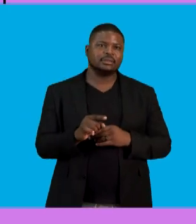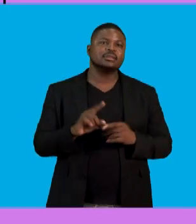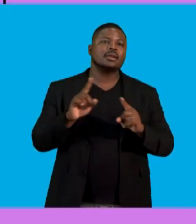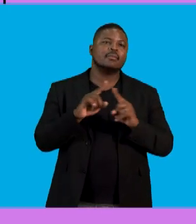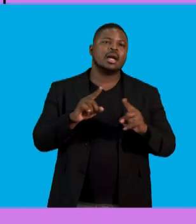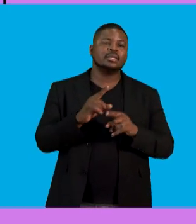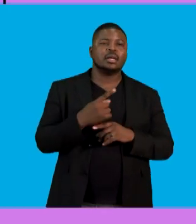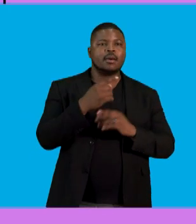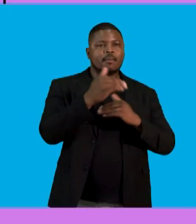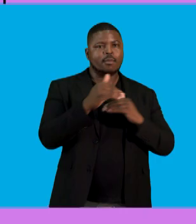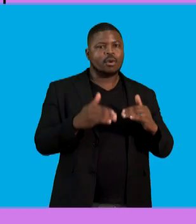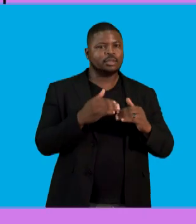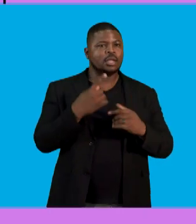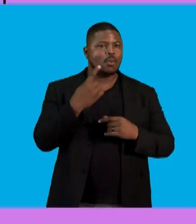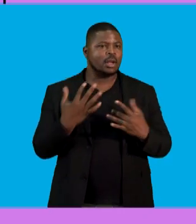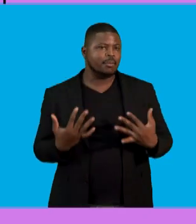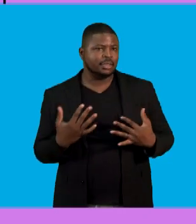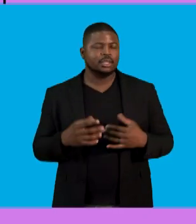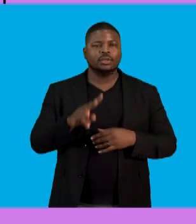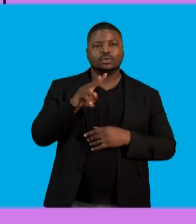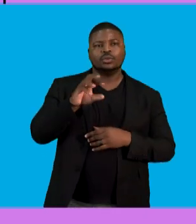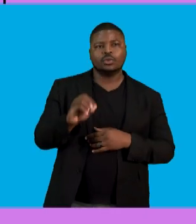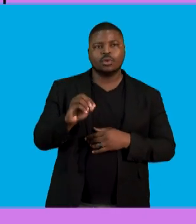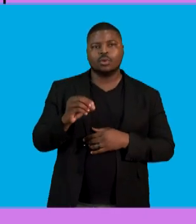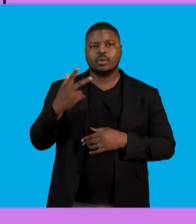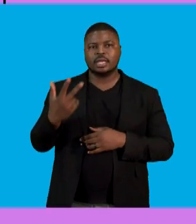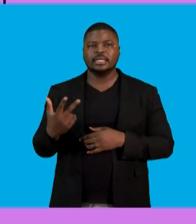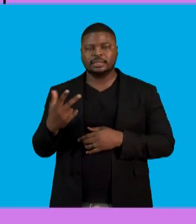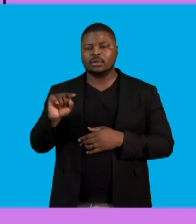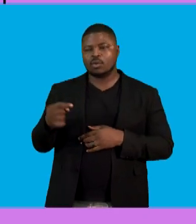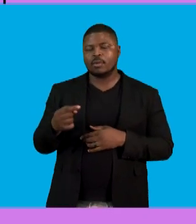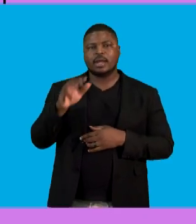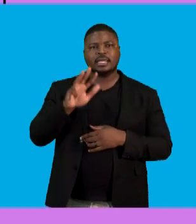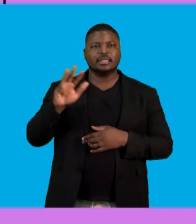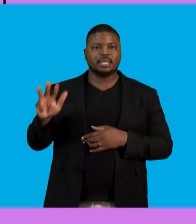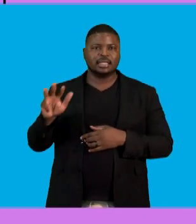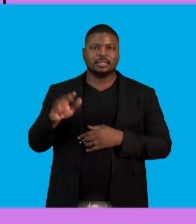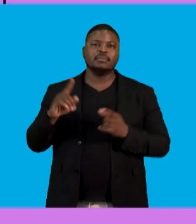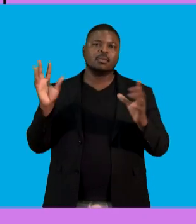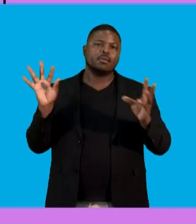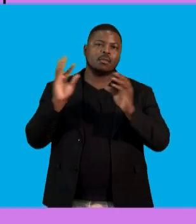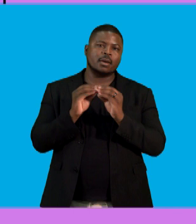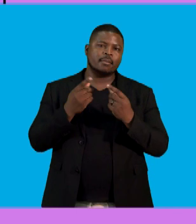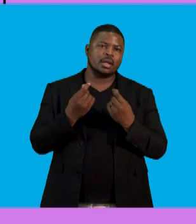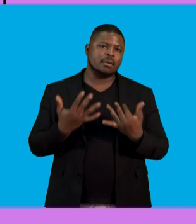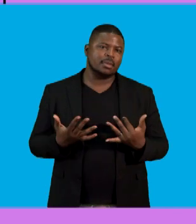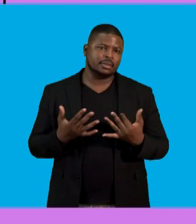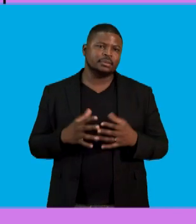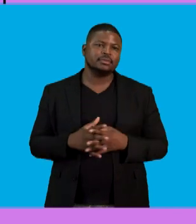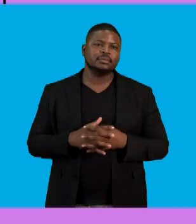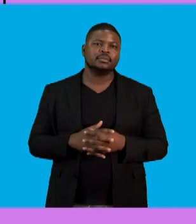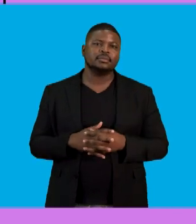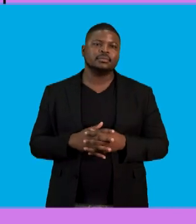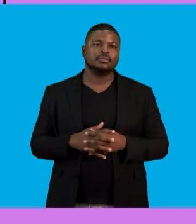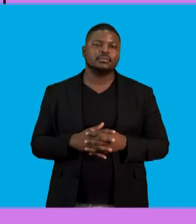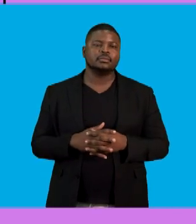how much is one box? One box is 208.99. So what is the total amount required for 27 boxes? So we're going to